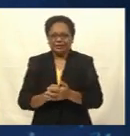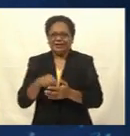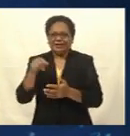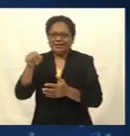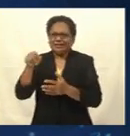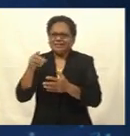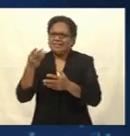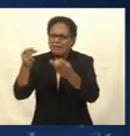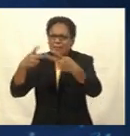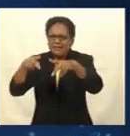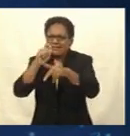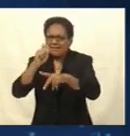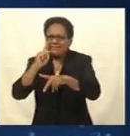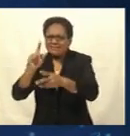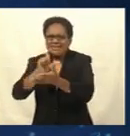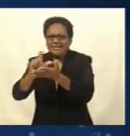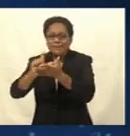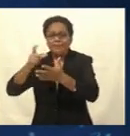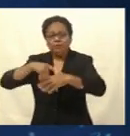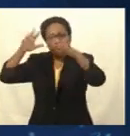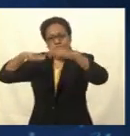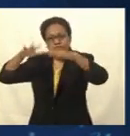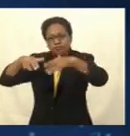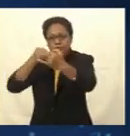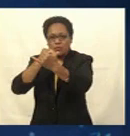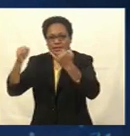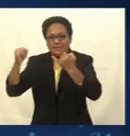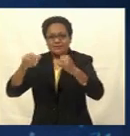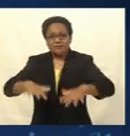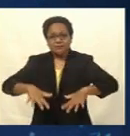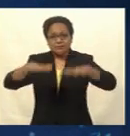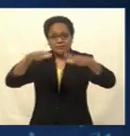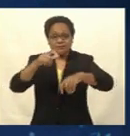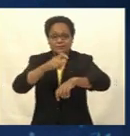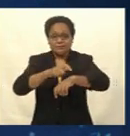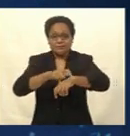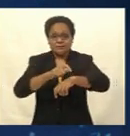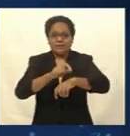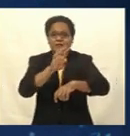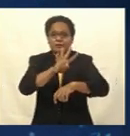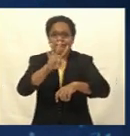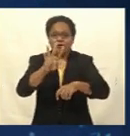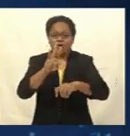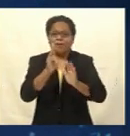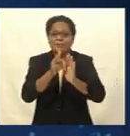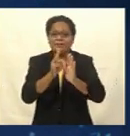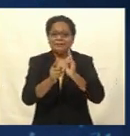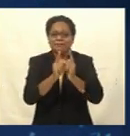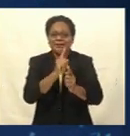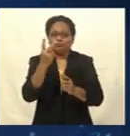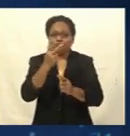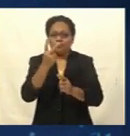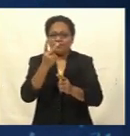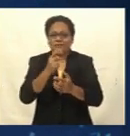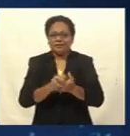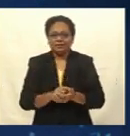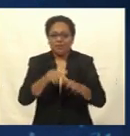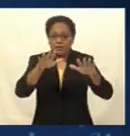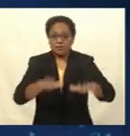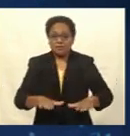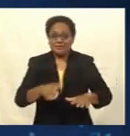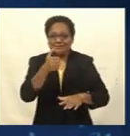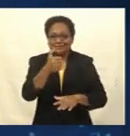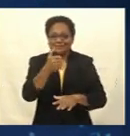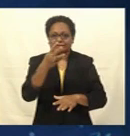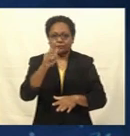visibility in areas of heavy rain and thunderstorms. The next high tide is at 44 minutes past midnight, with low tide at